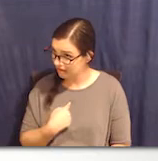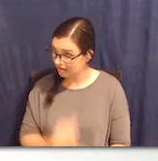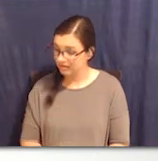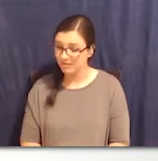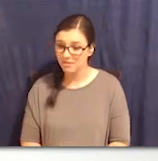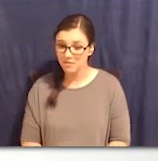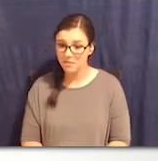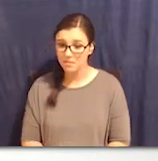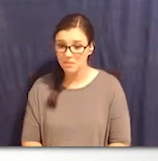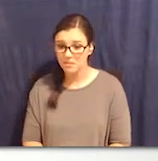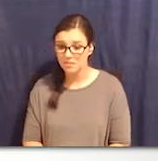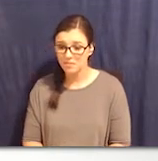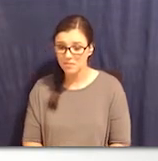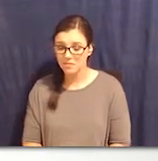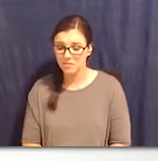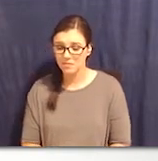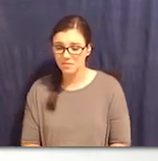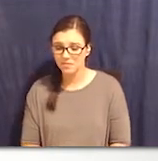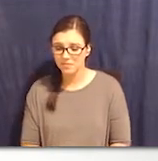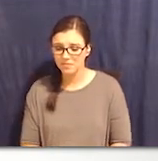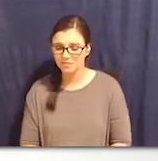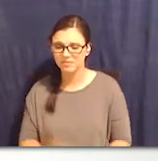myself? Do you think I can?